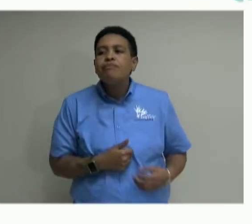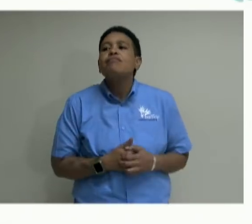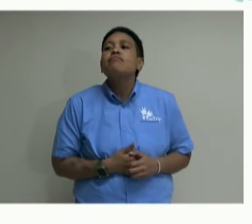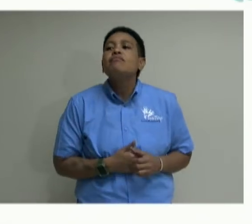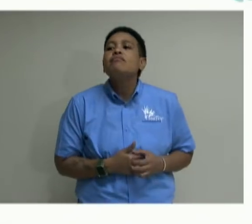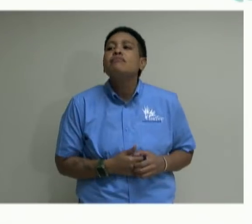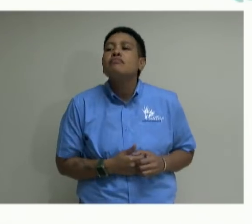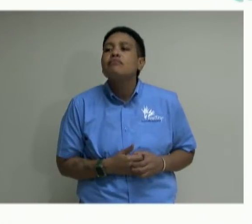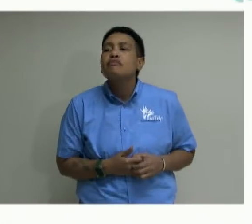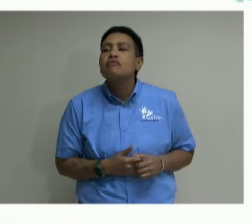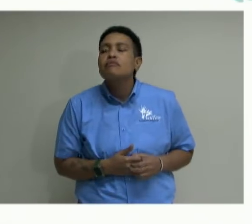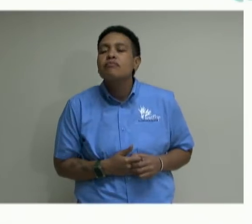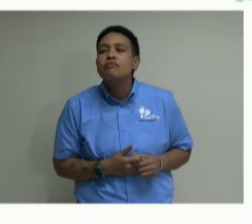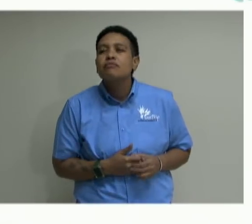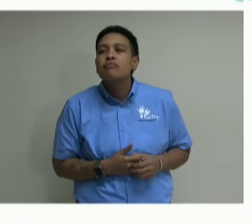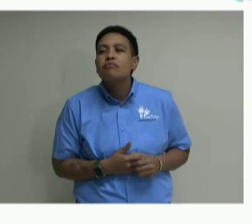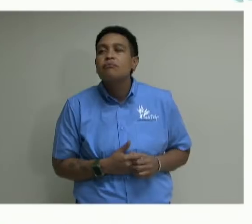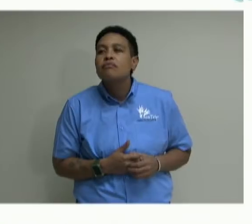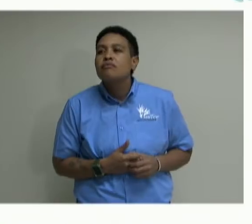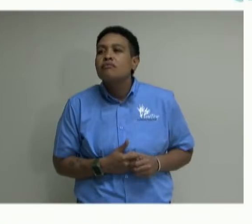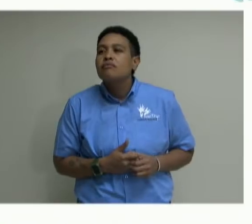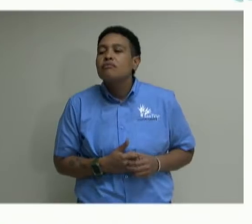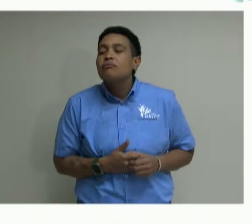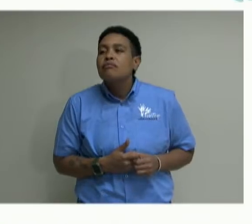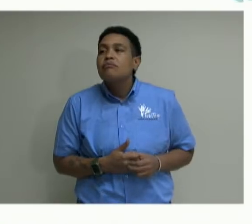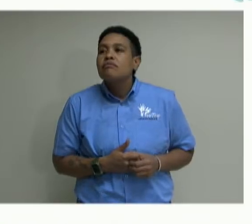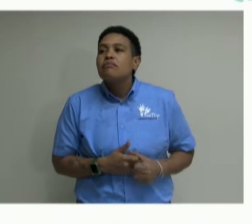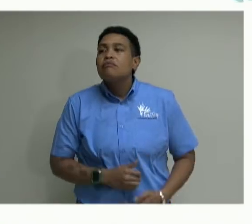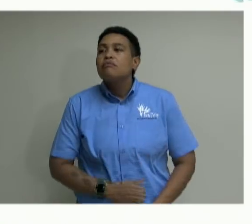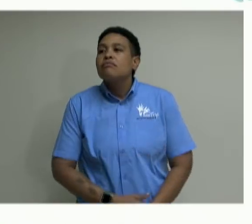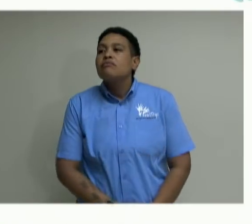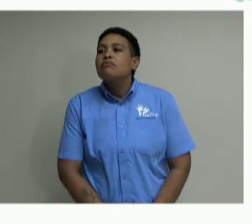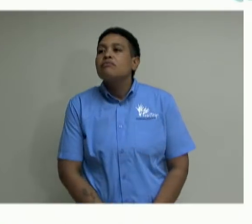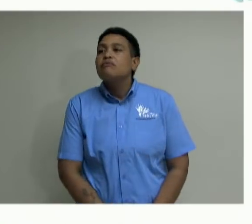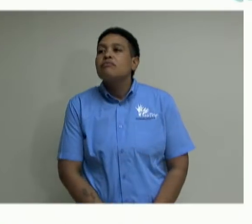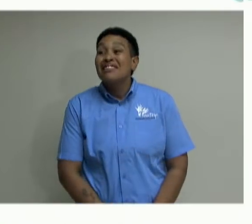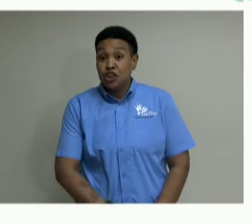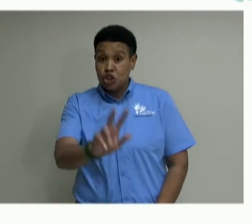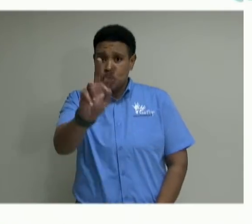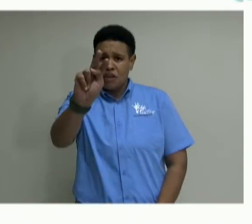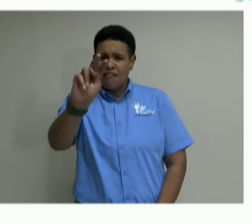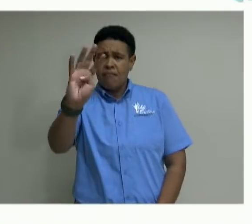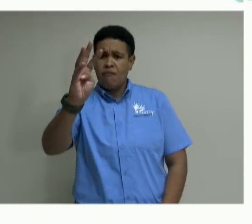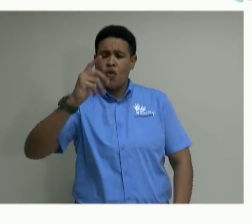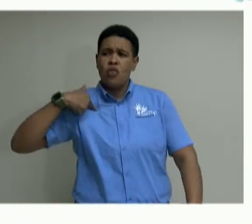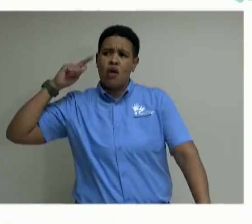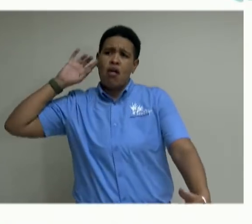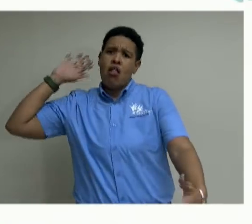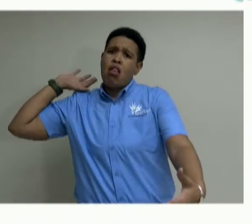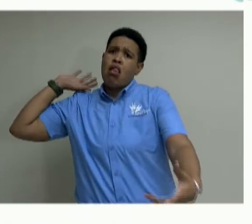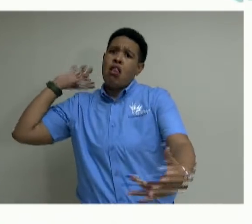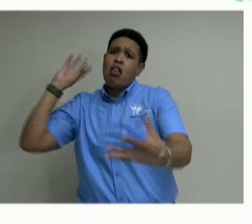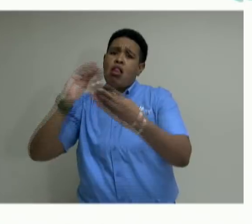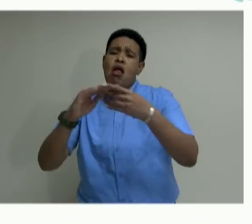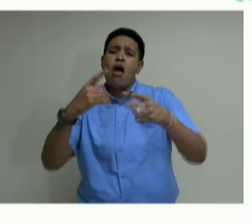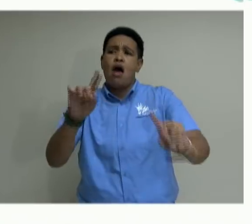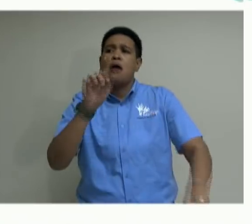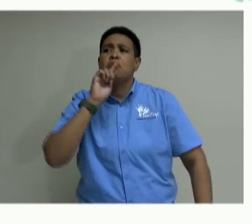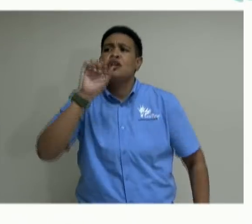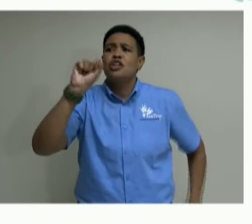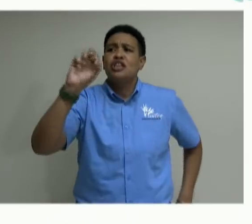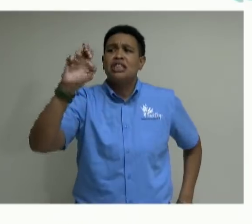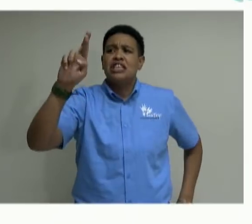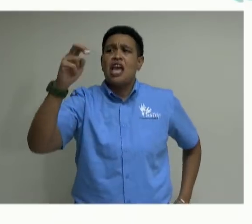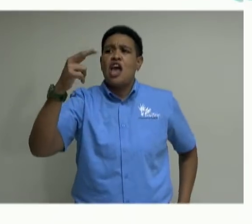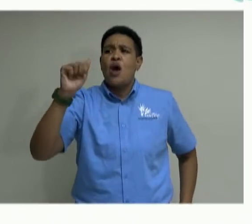We are looking now, as of the 4th, our cumulative cases. So Sarah would